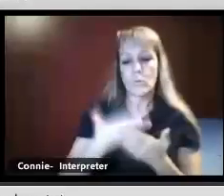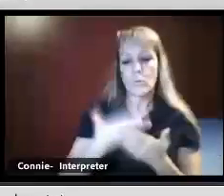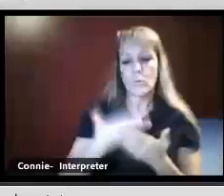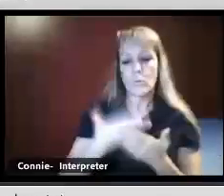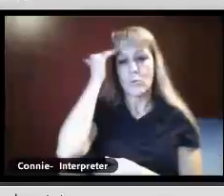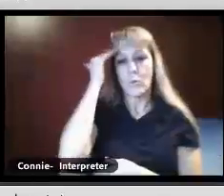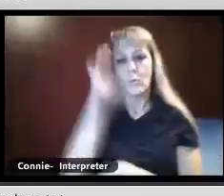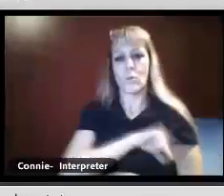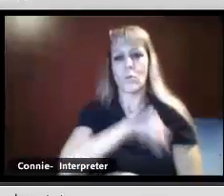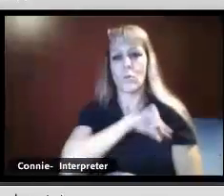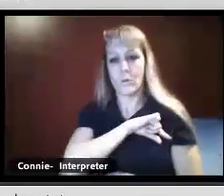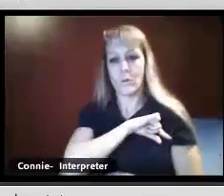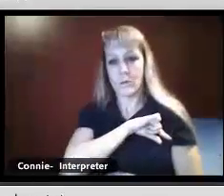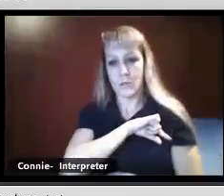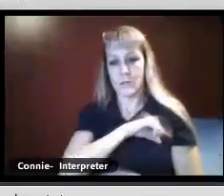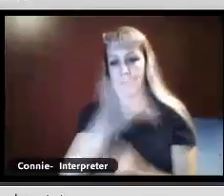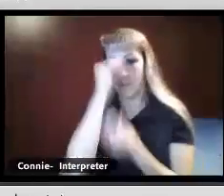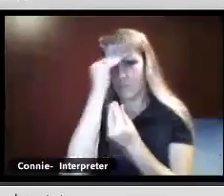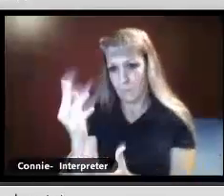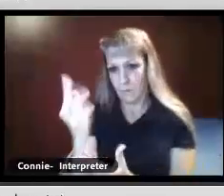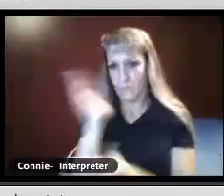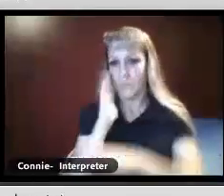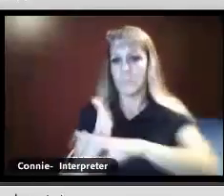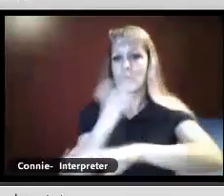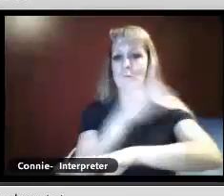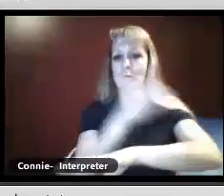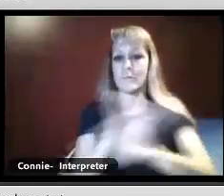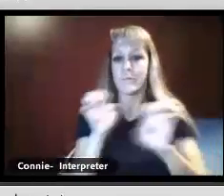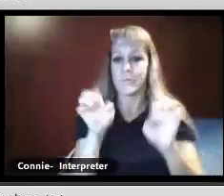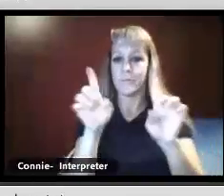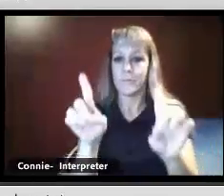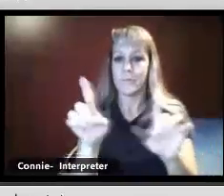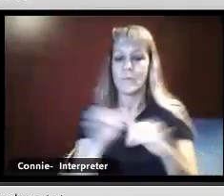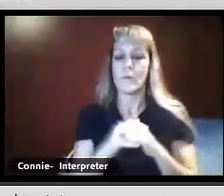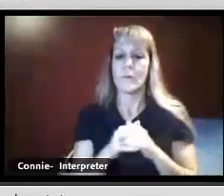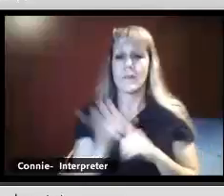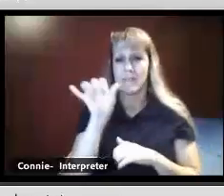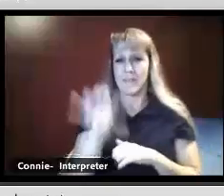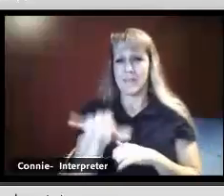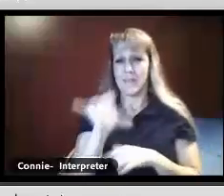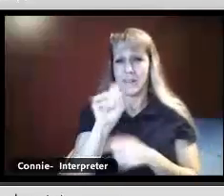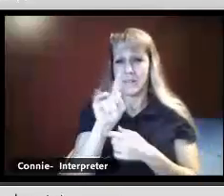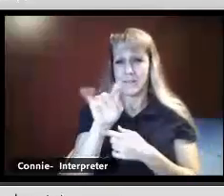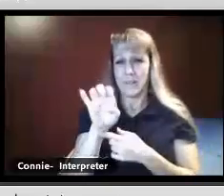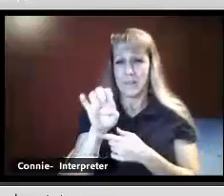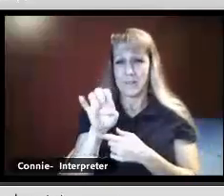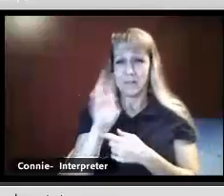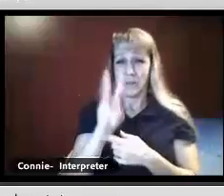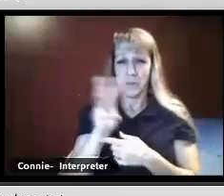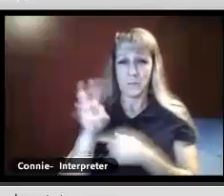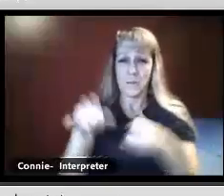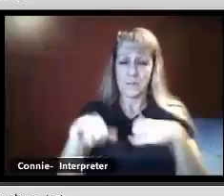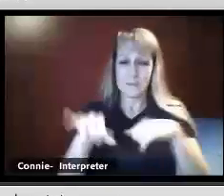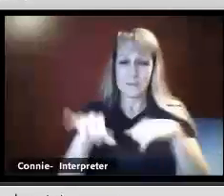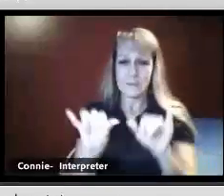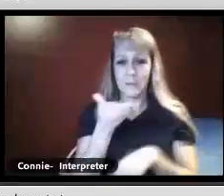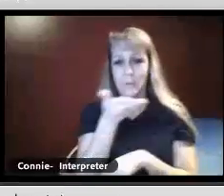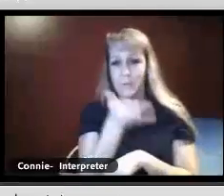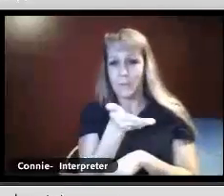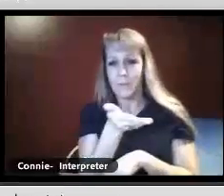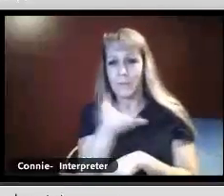their education. However, alas, although the site is still up, it hasn't been taken